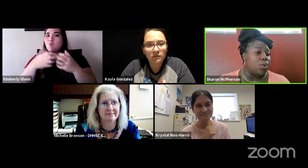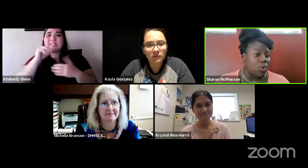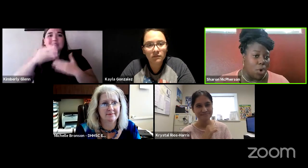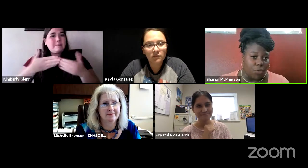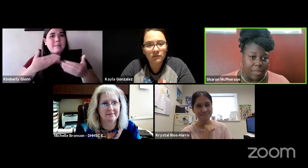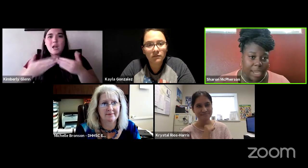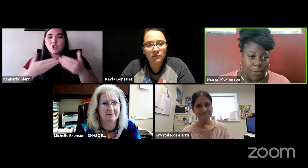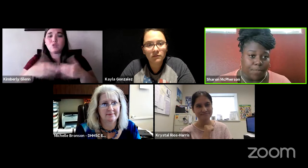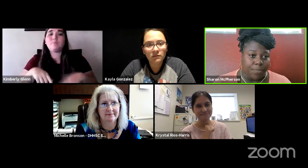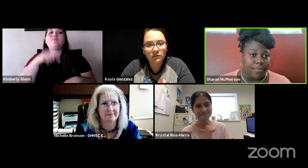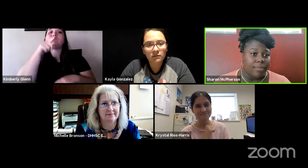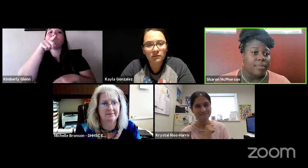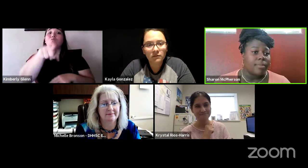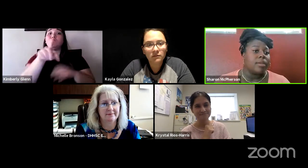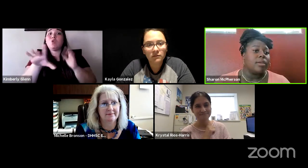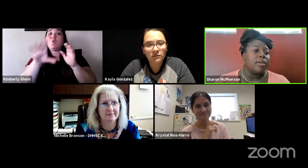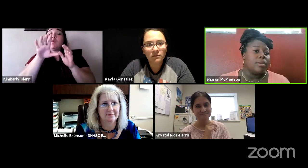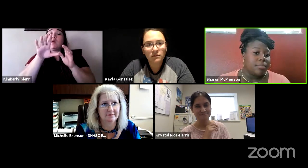And then we'll go from there.